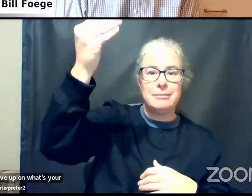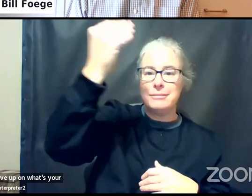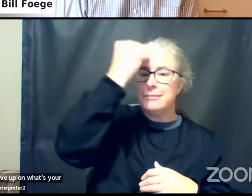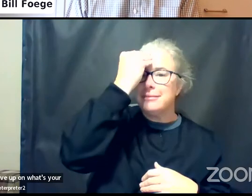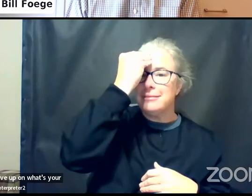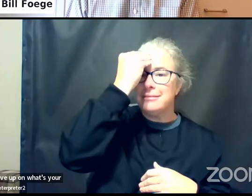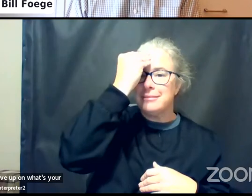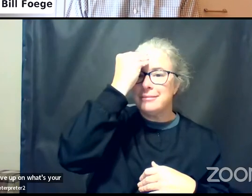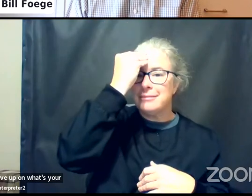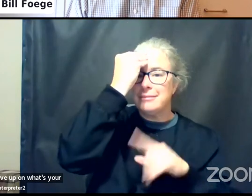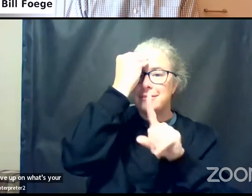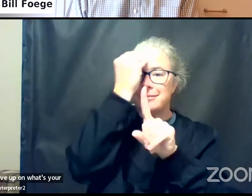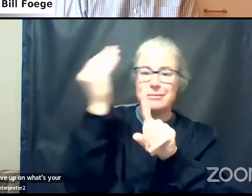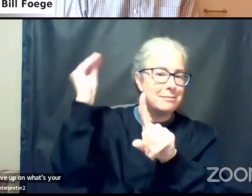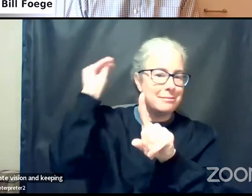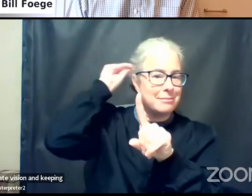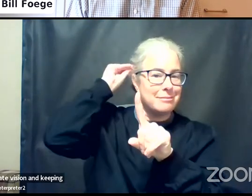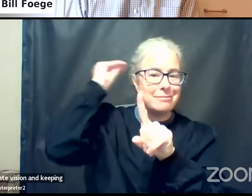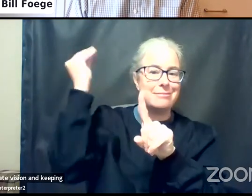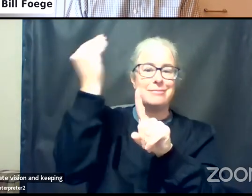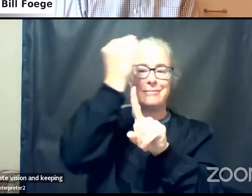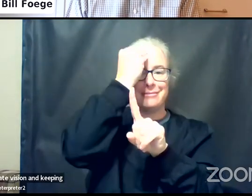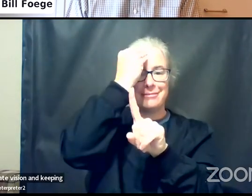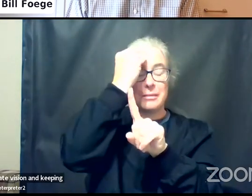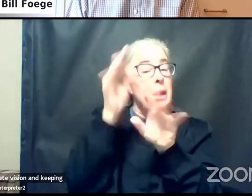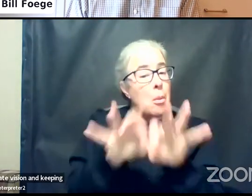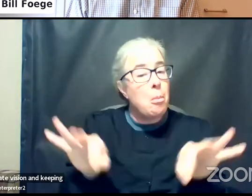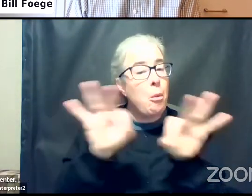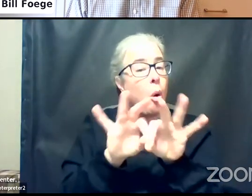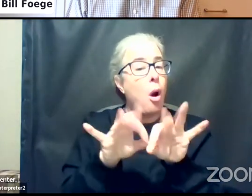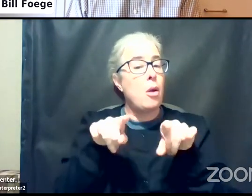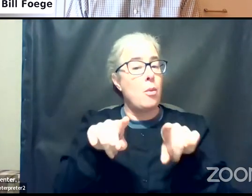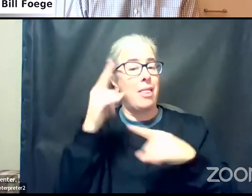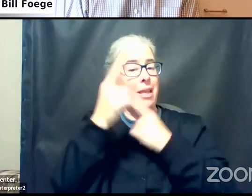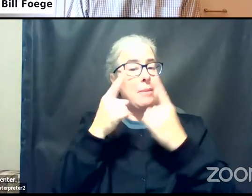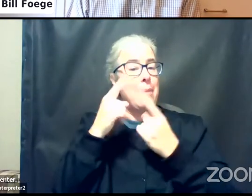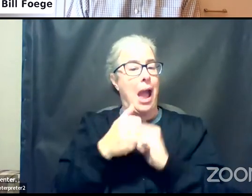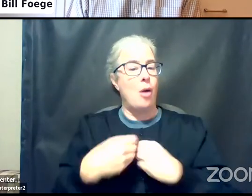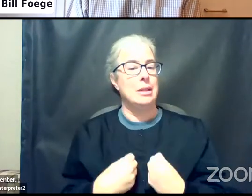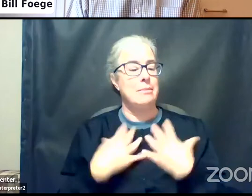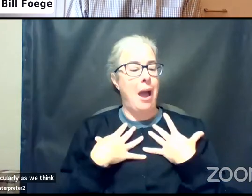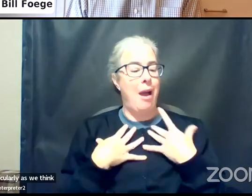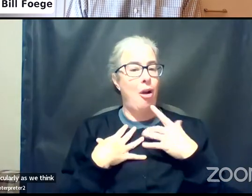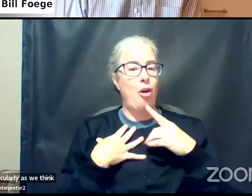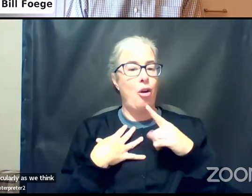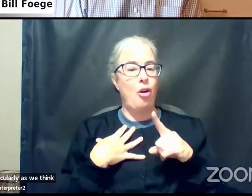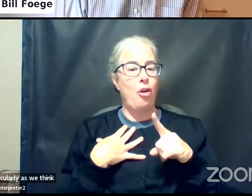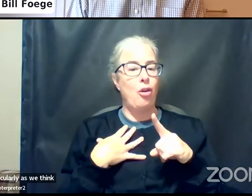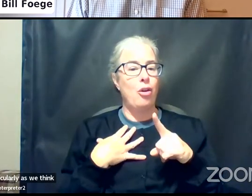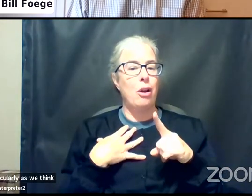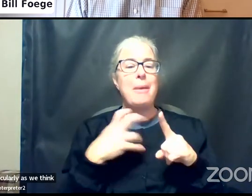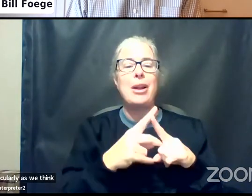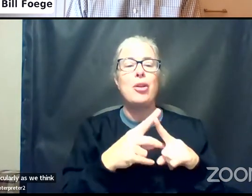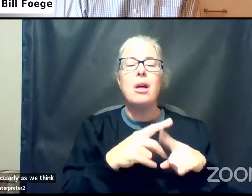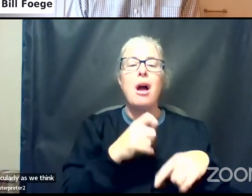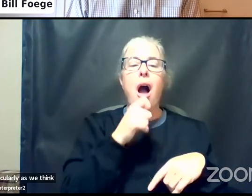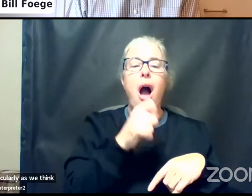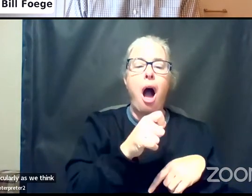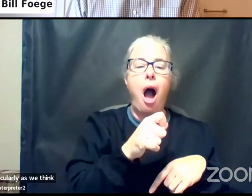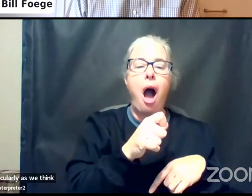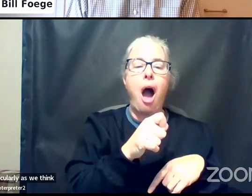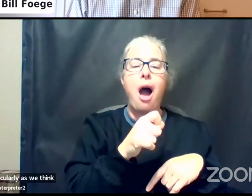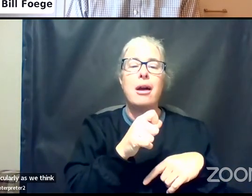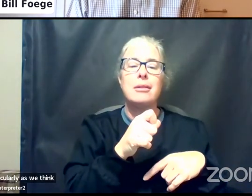and center it's incredibly important particularly as we think about how we Inspire uh back to the unwarranted optimism